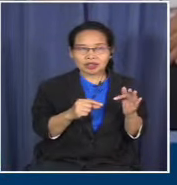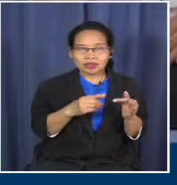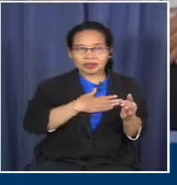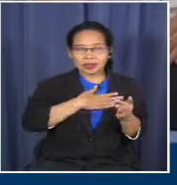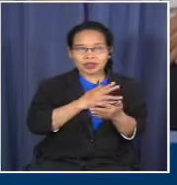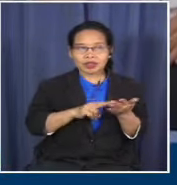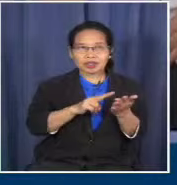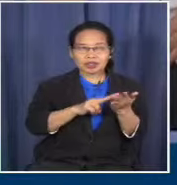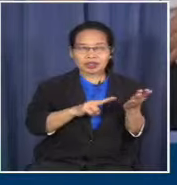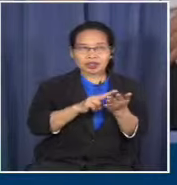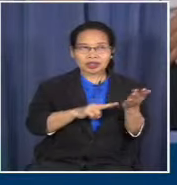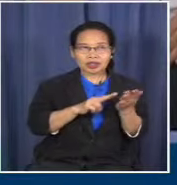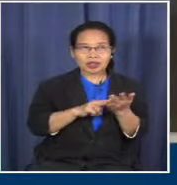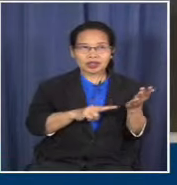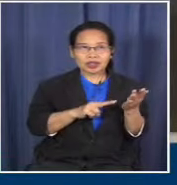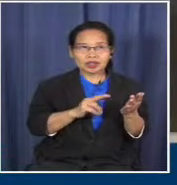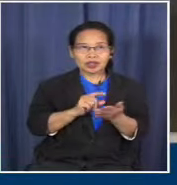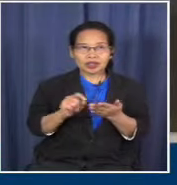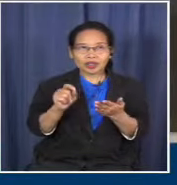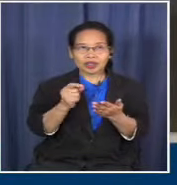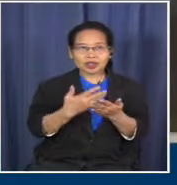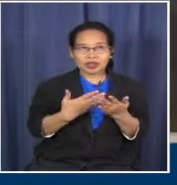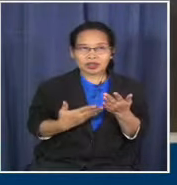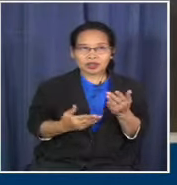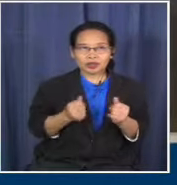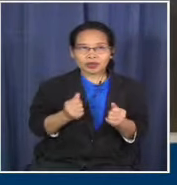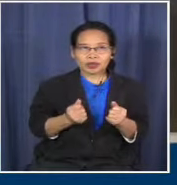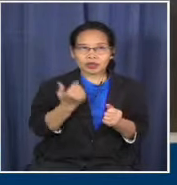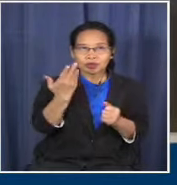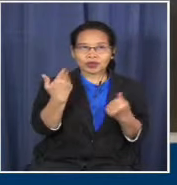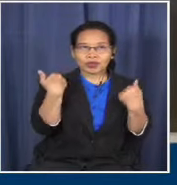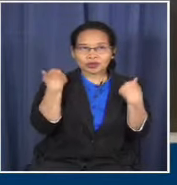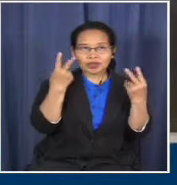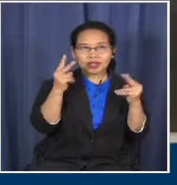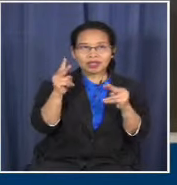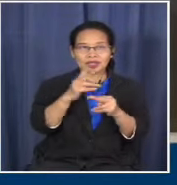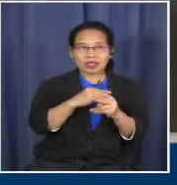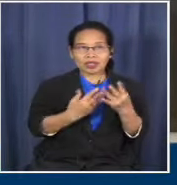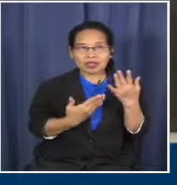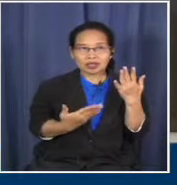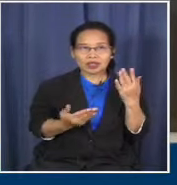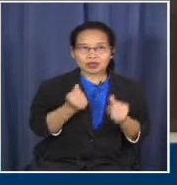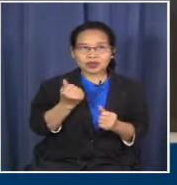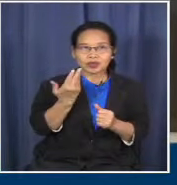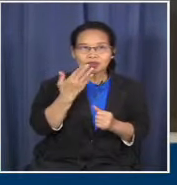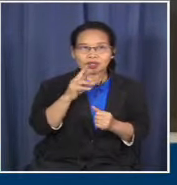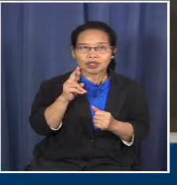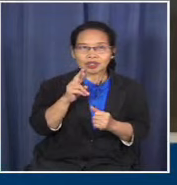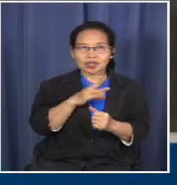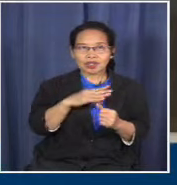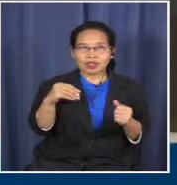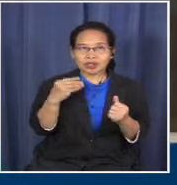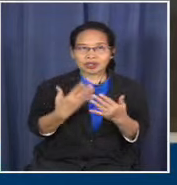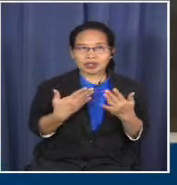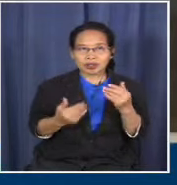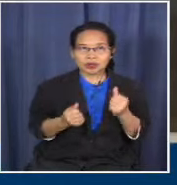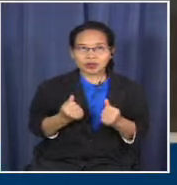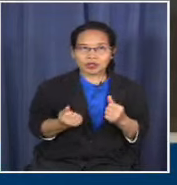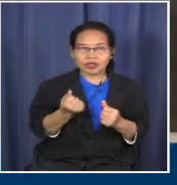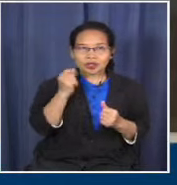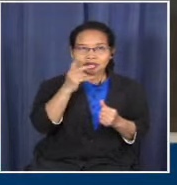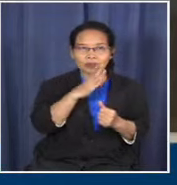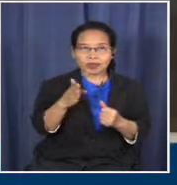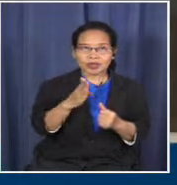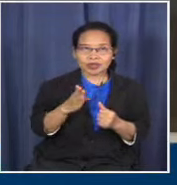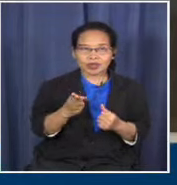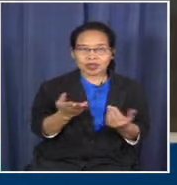us read, Brother Daniel. Write the things which thou hast seen, and the things which are, and the things which